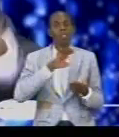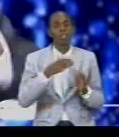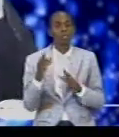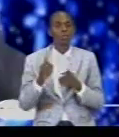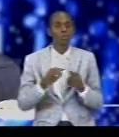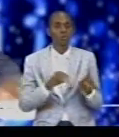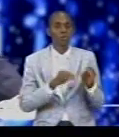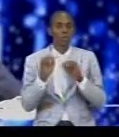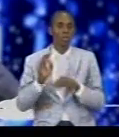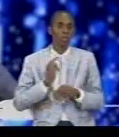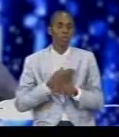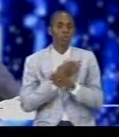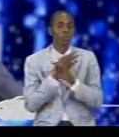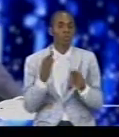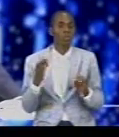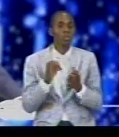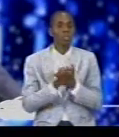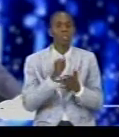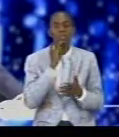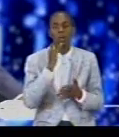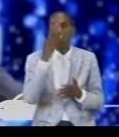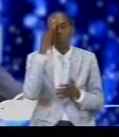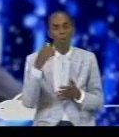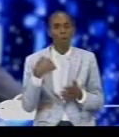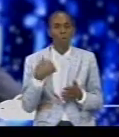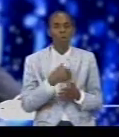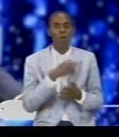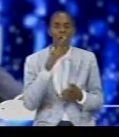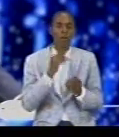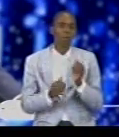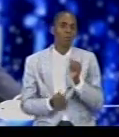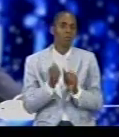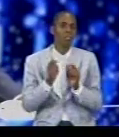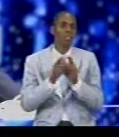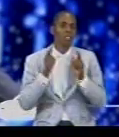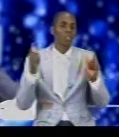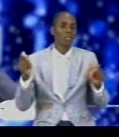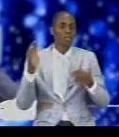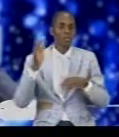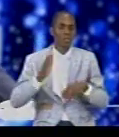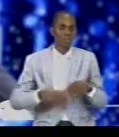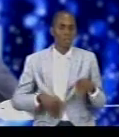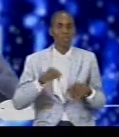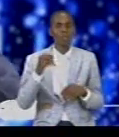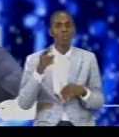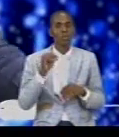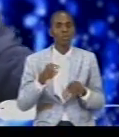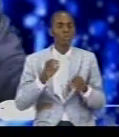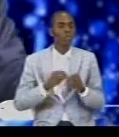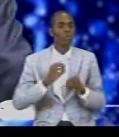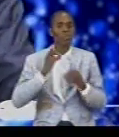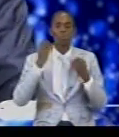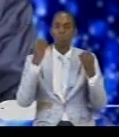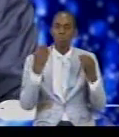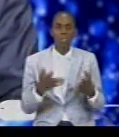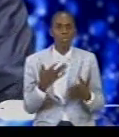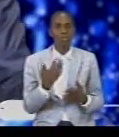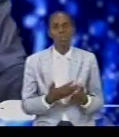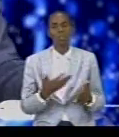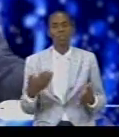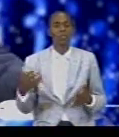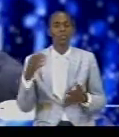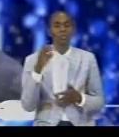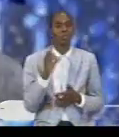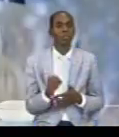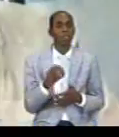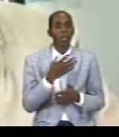greater than John in all things, because of the benefit we have now. Through his death and resurrection, we have the benefit of